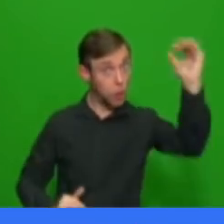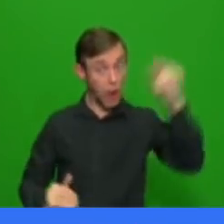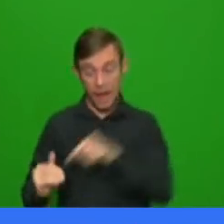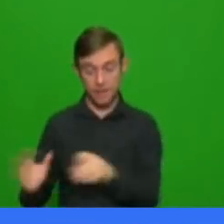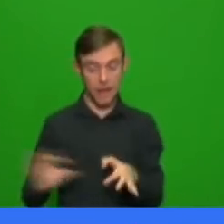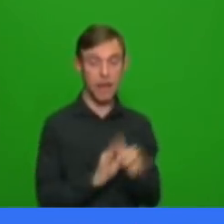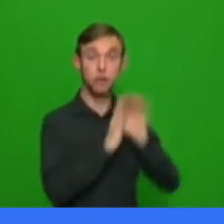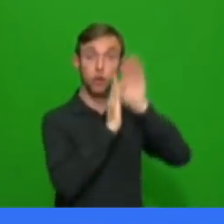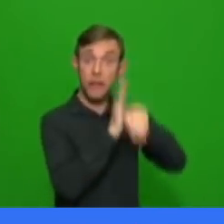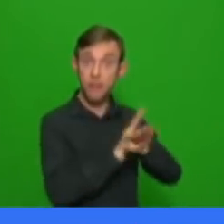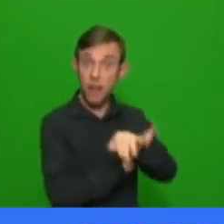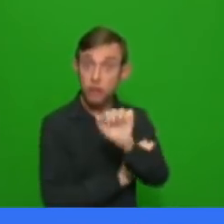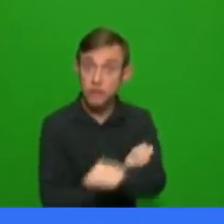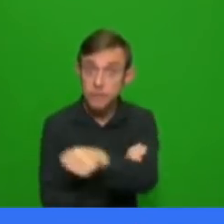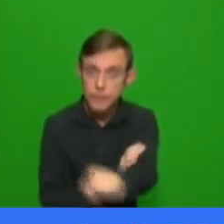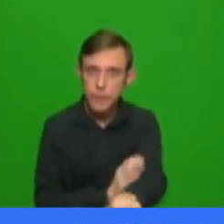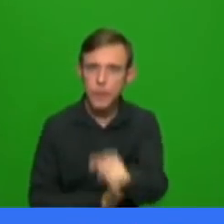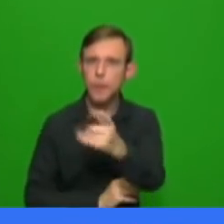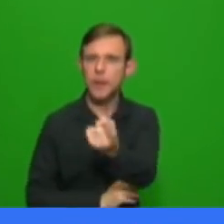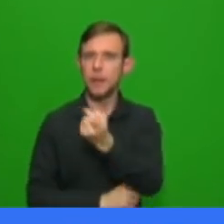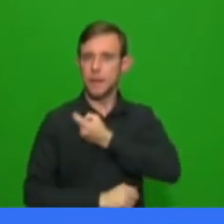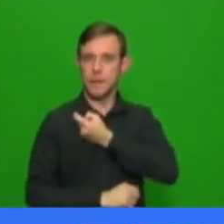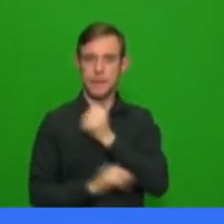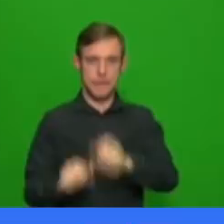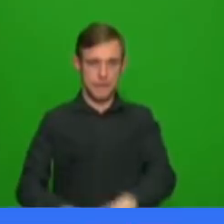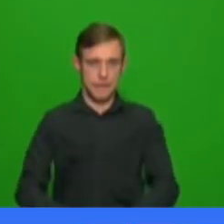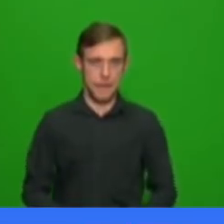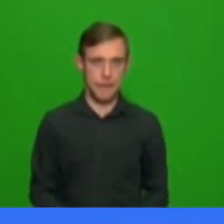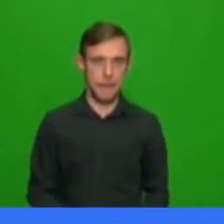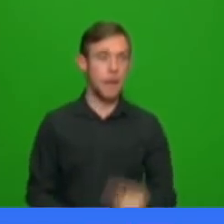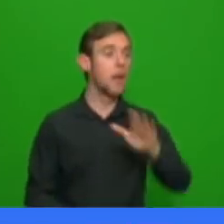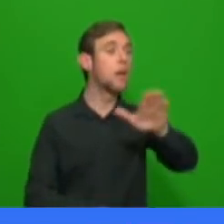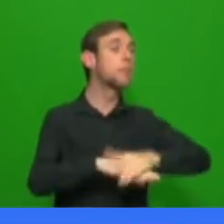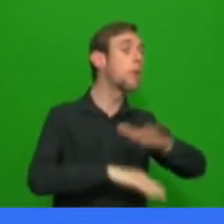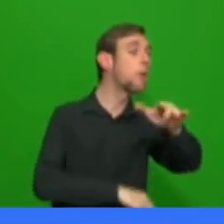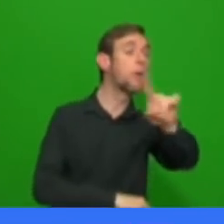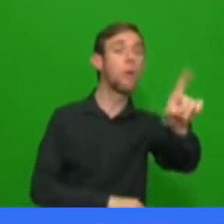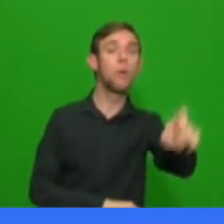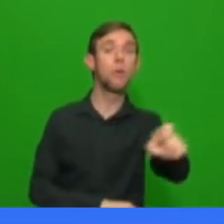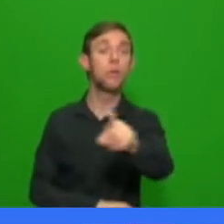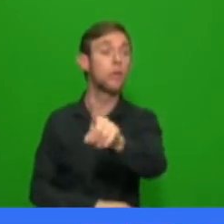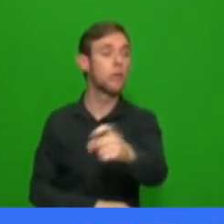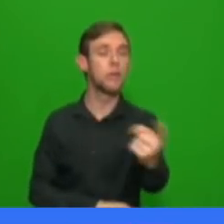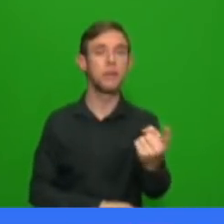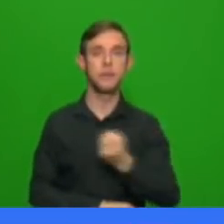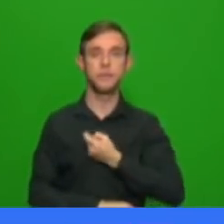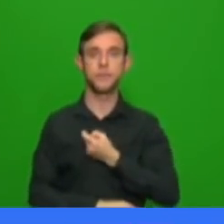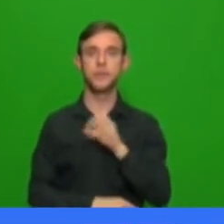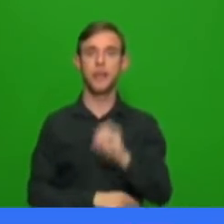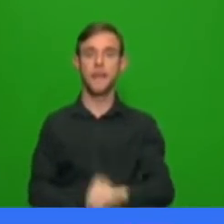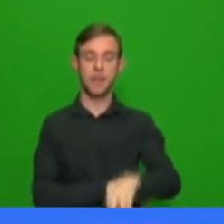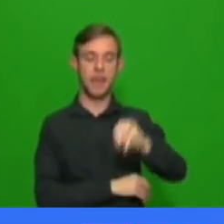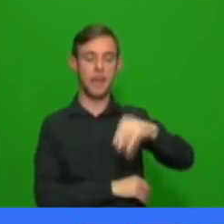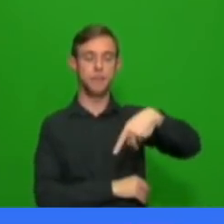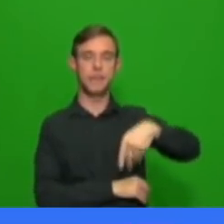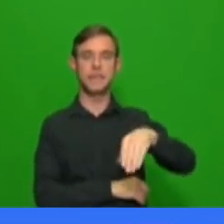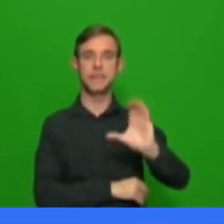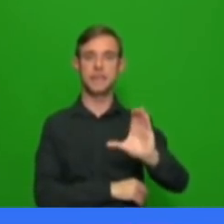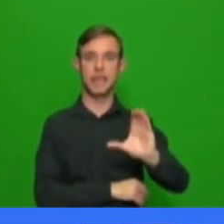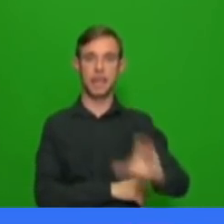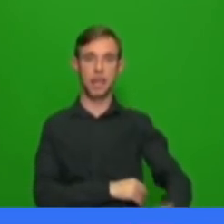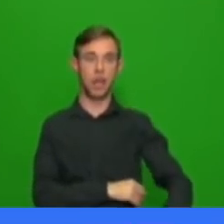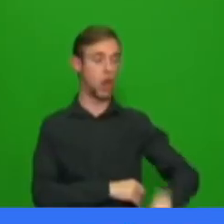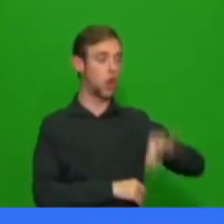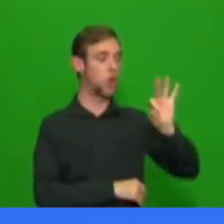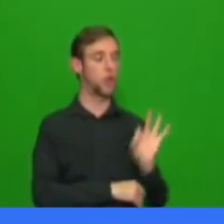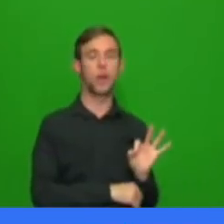Thank you, Governor. Thank you. Are there any other questions in the room? Yes, sir. Governor, you said that the MPC was split 3-2 on the decision